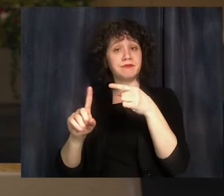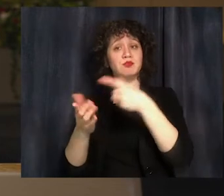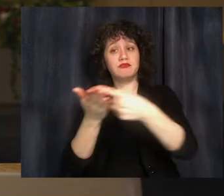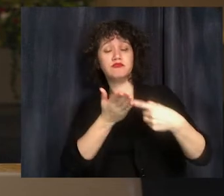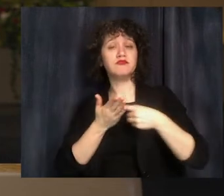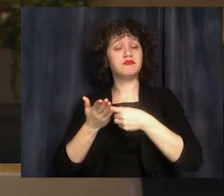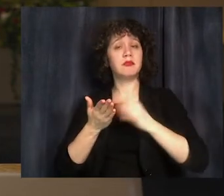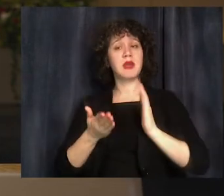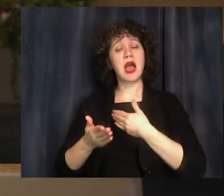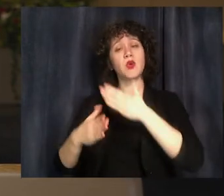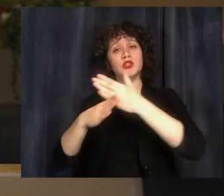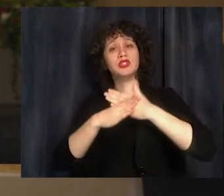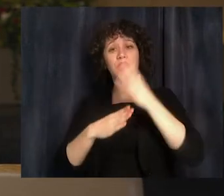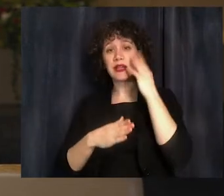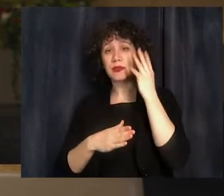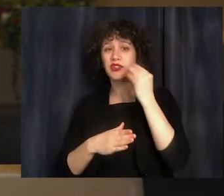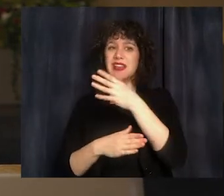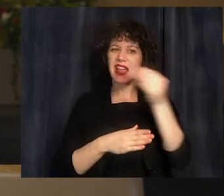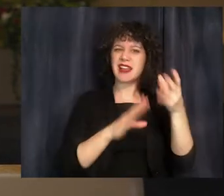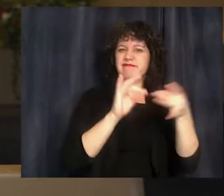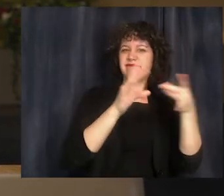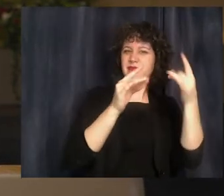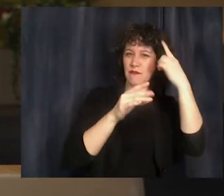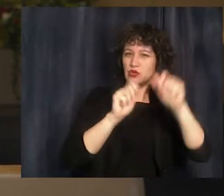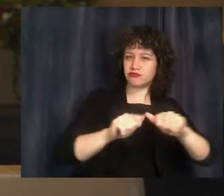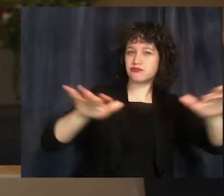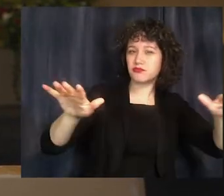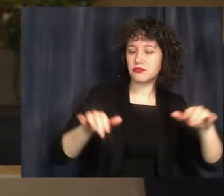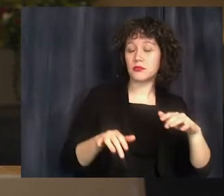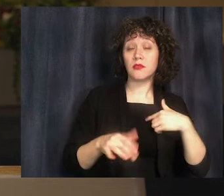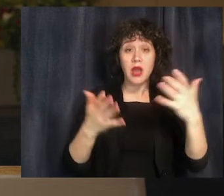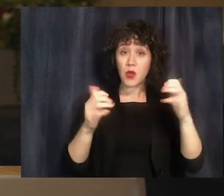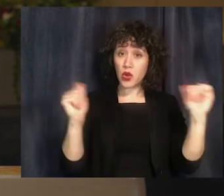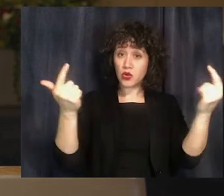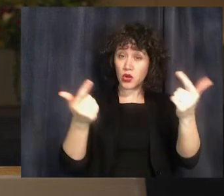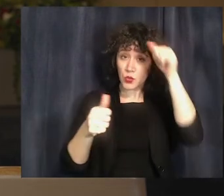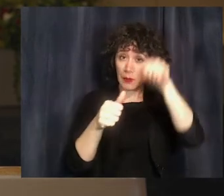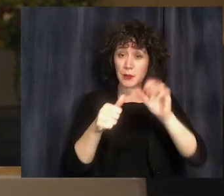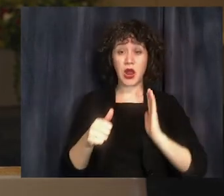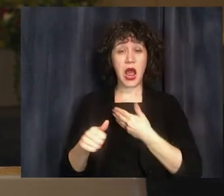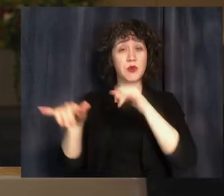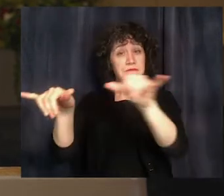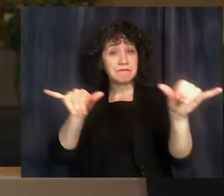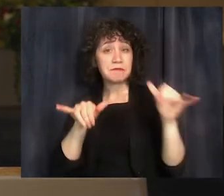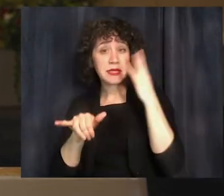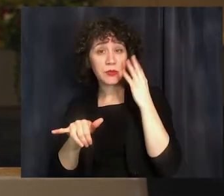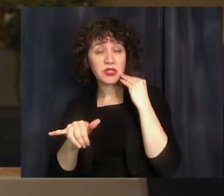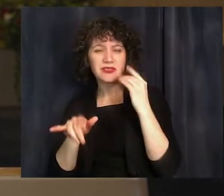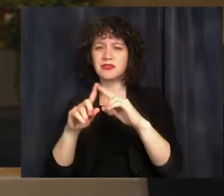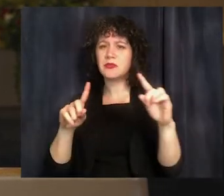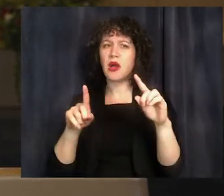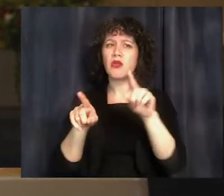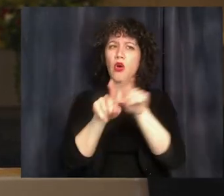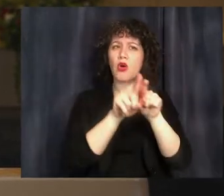shared experiences and to convey a sending off message. Yes, I would like us to remember all of the experiences we went through together, but I feel like